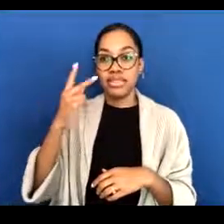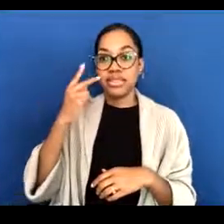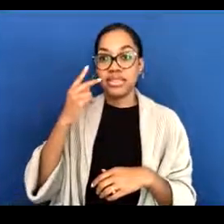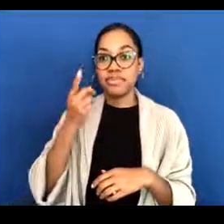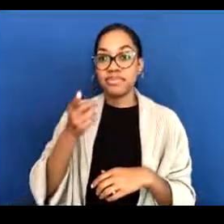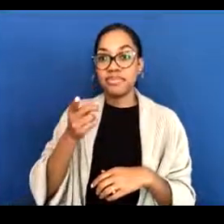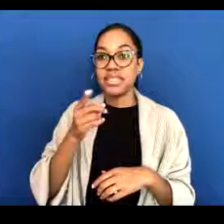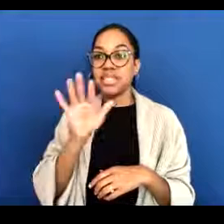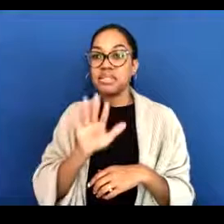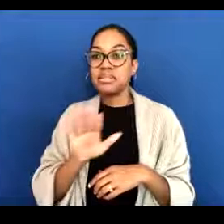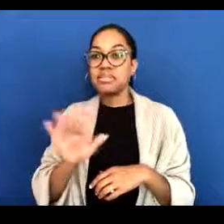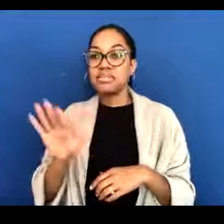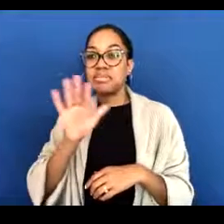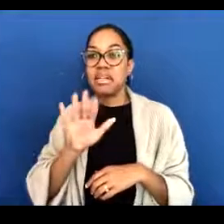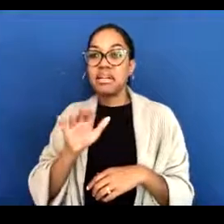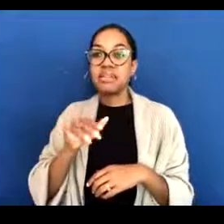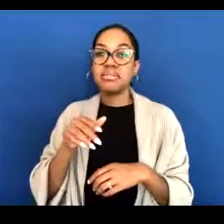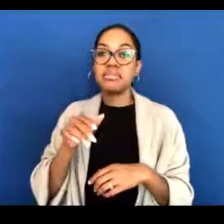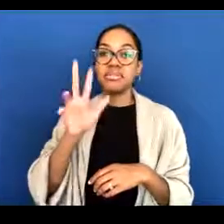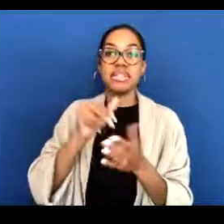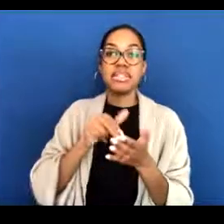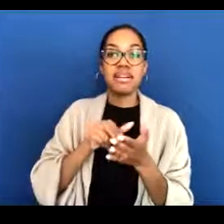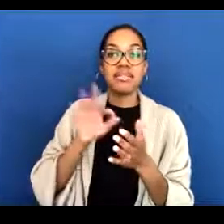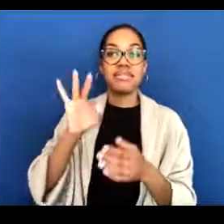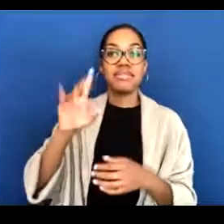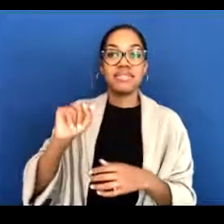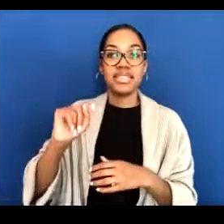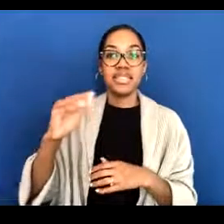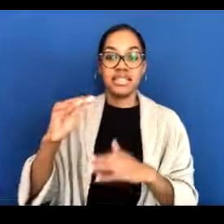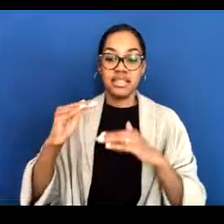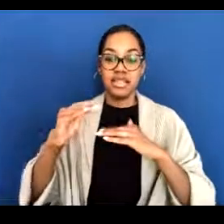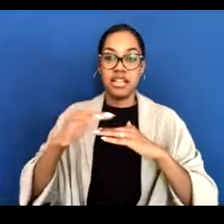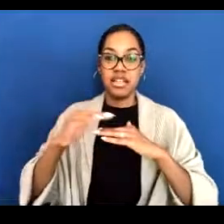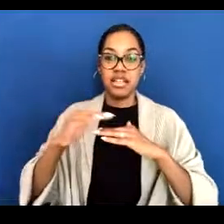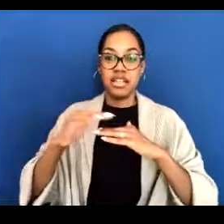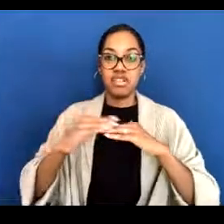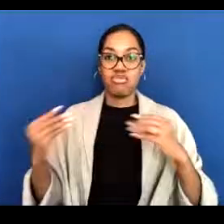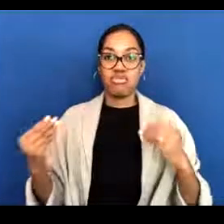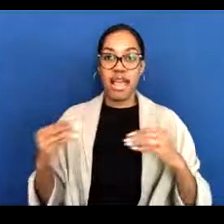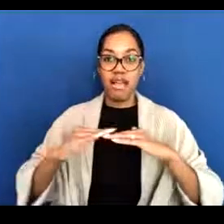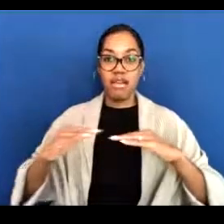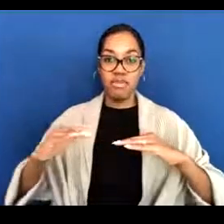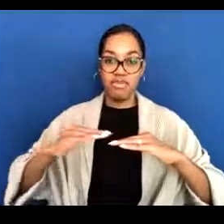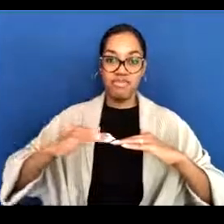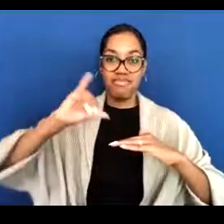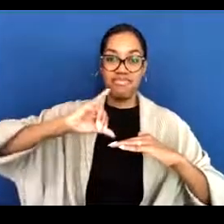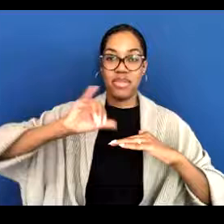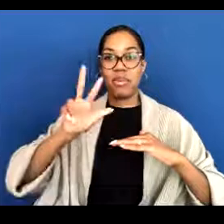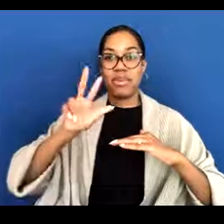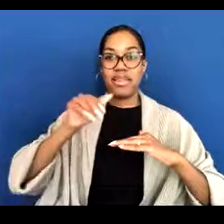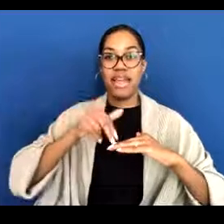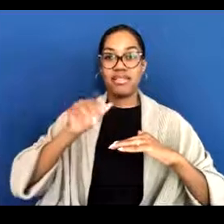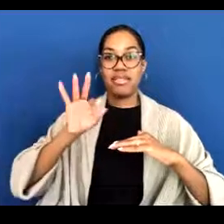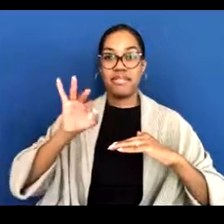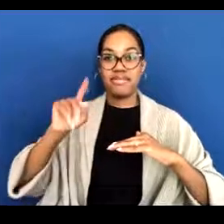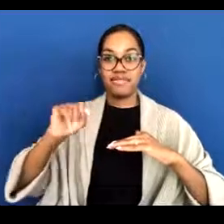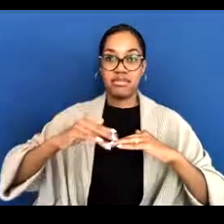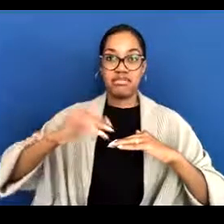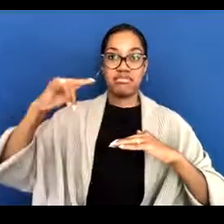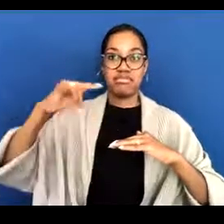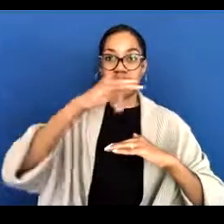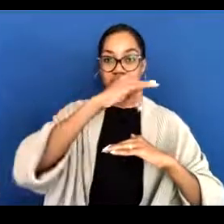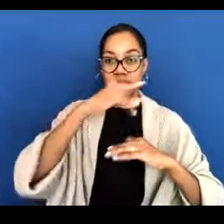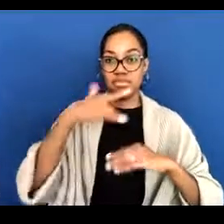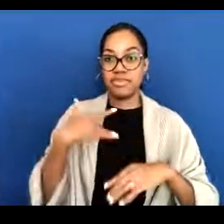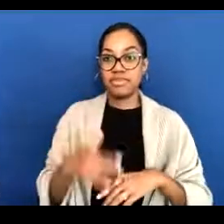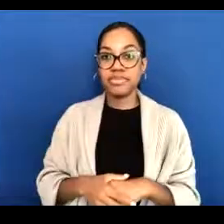at or below 3,000 feet above ground level. Now, by running this radar for several days during migration, they were able to do studies about